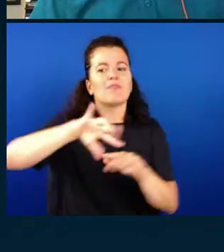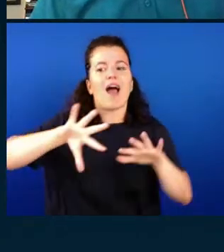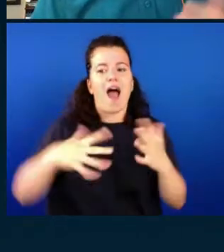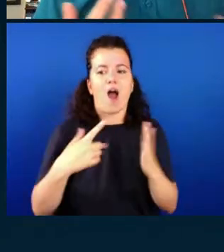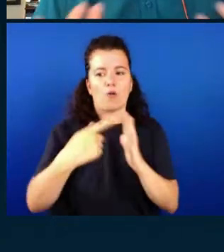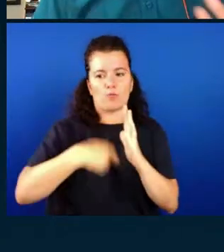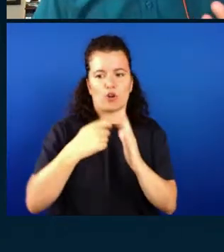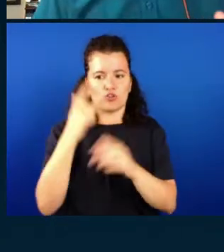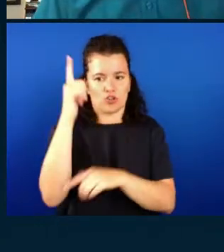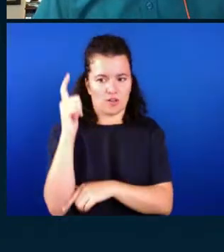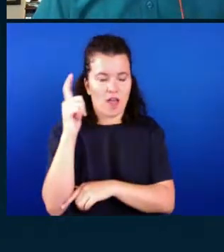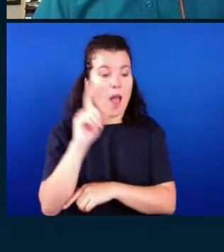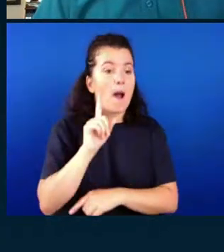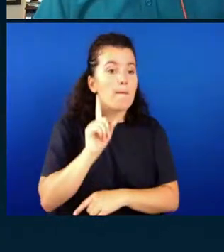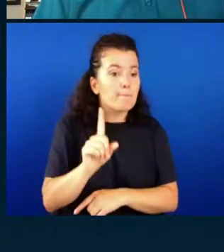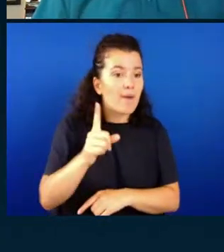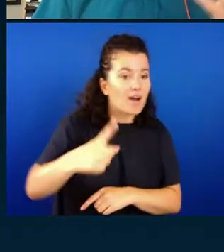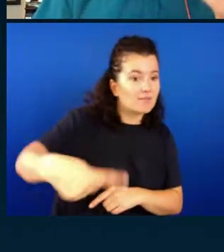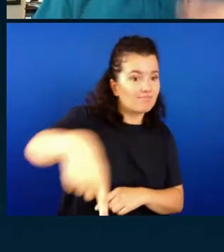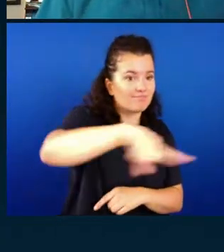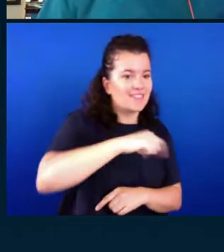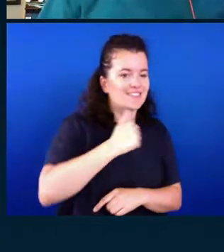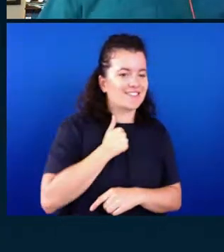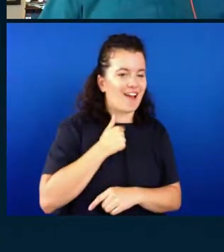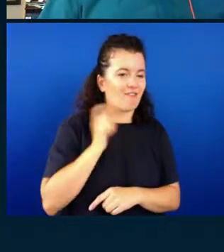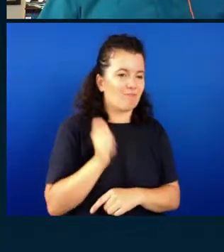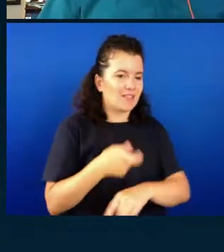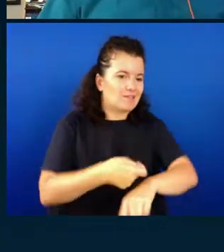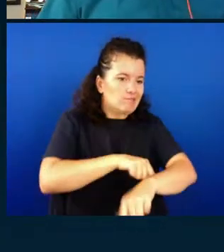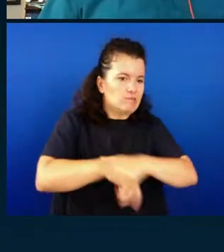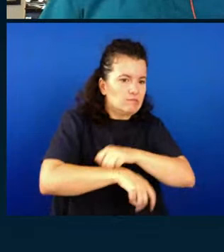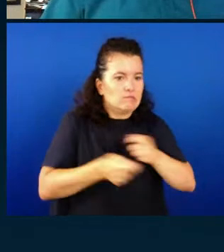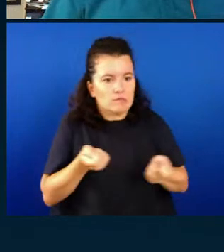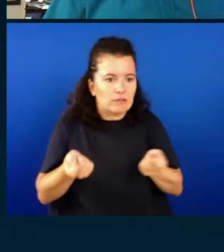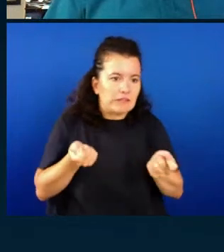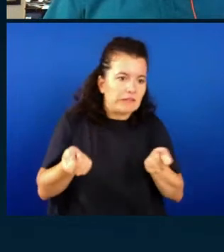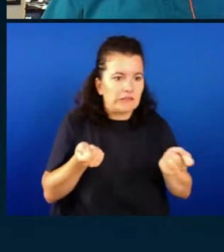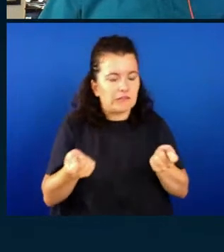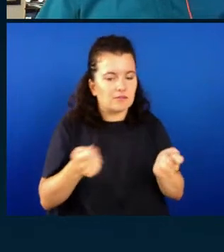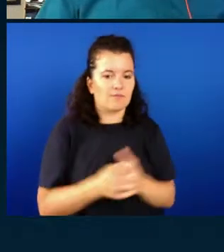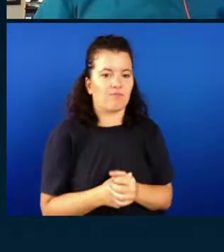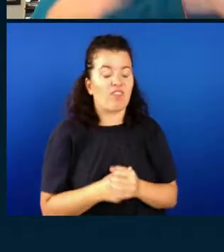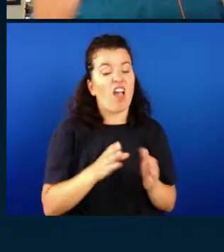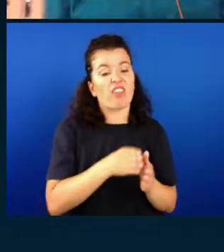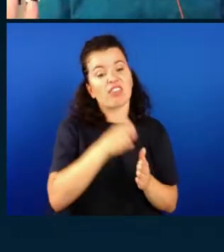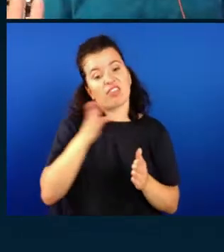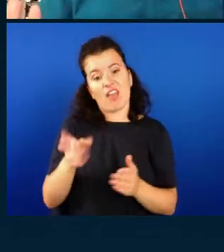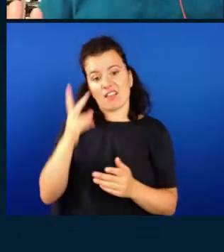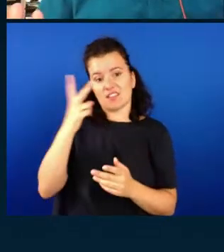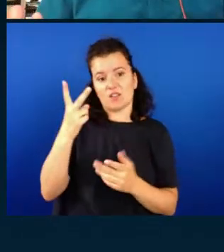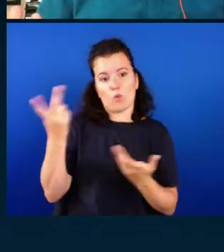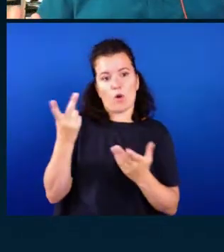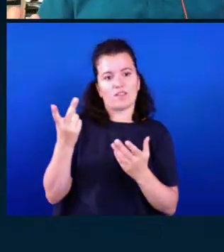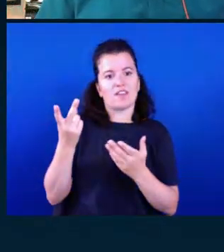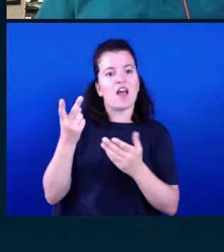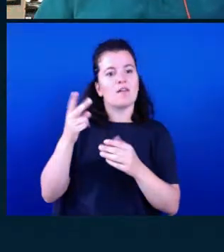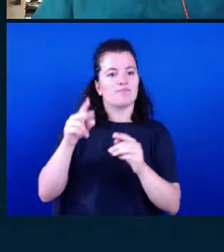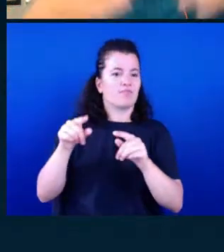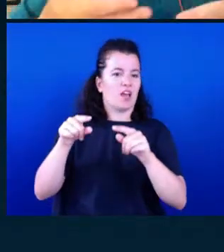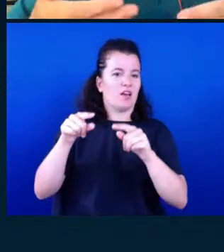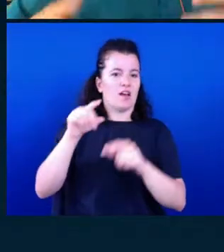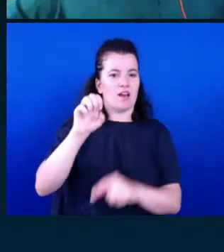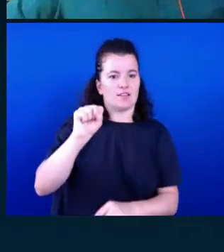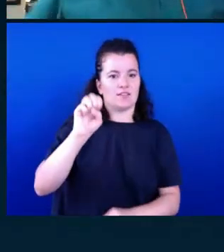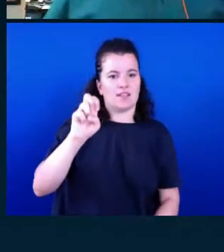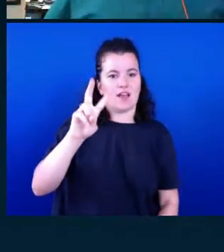it still is something you have to manage. Another problem you run into is service discovery. So if we've got multiple APIs, how do they